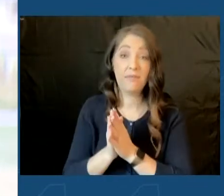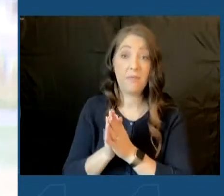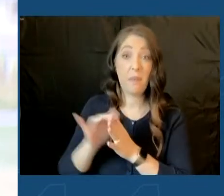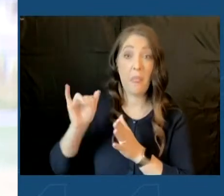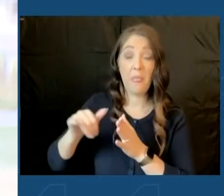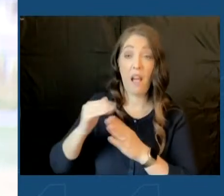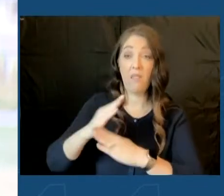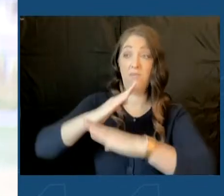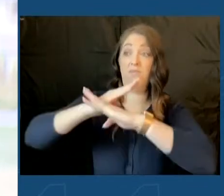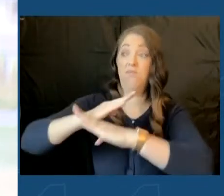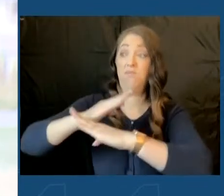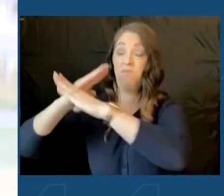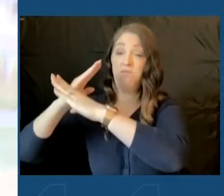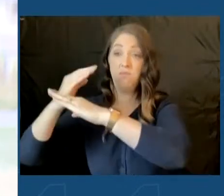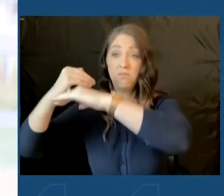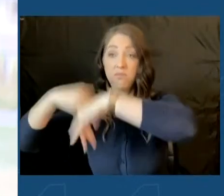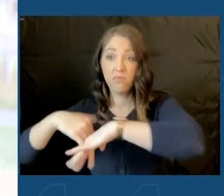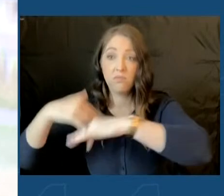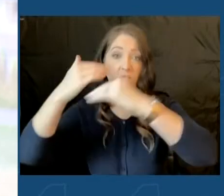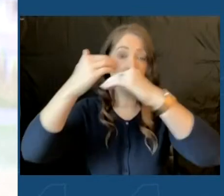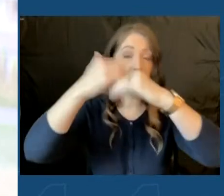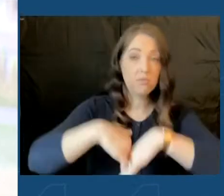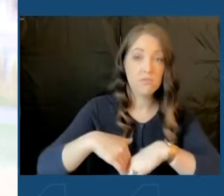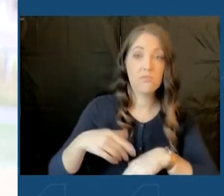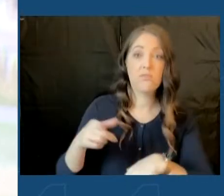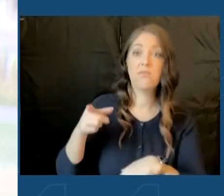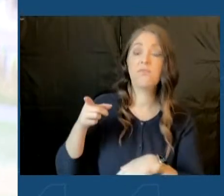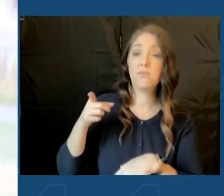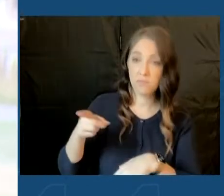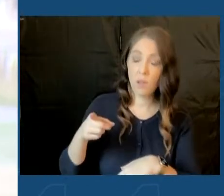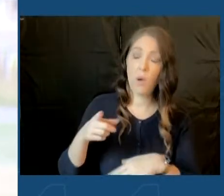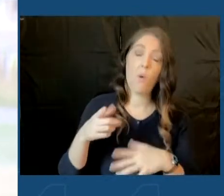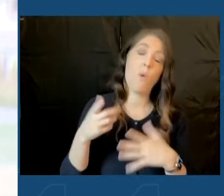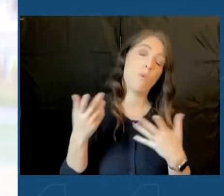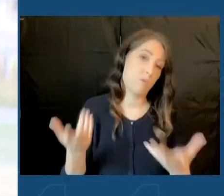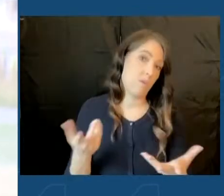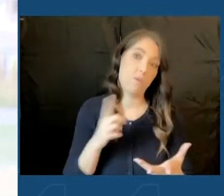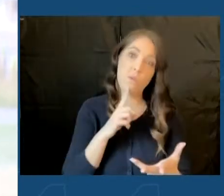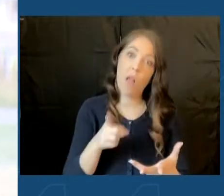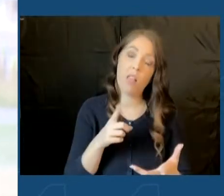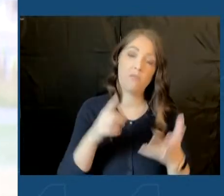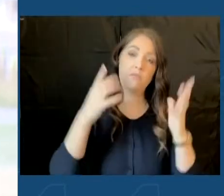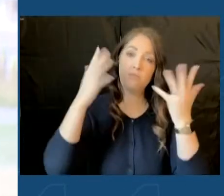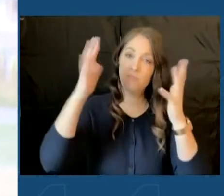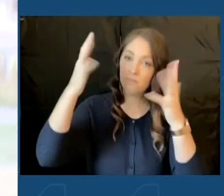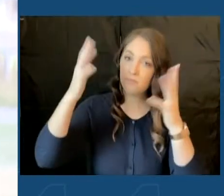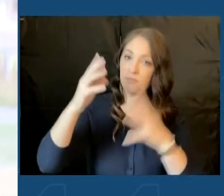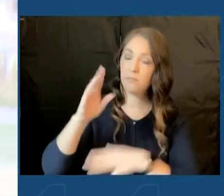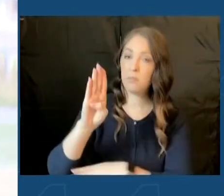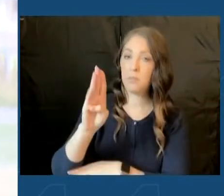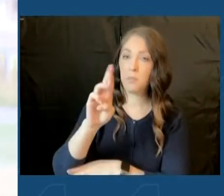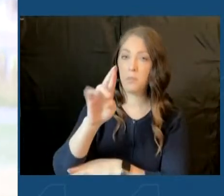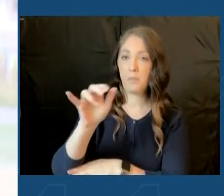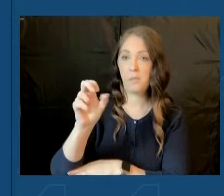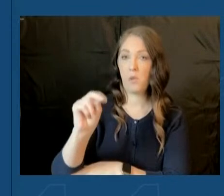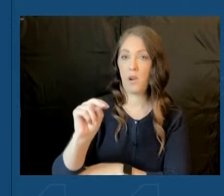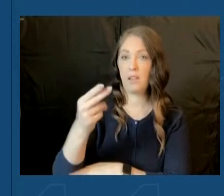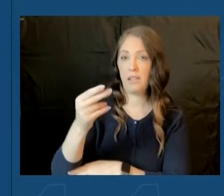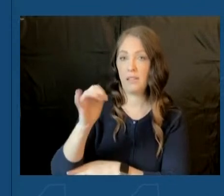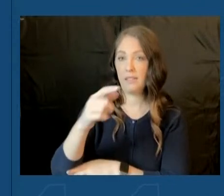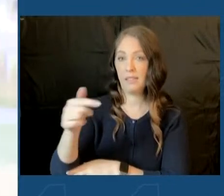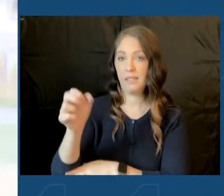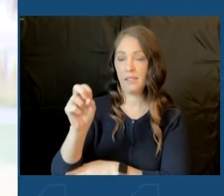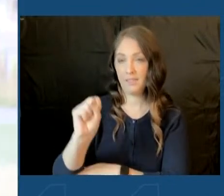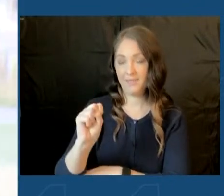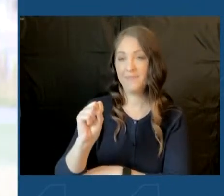was still around long enough to witness. And so let's give a huge round of applause to my great friend, Brian Higgins.